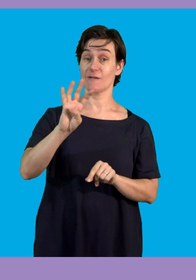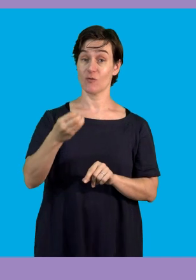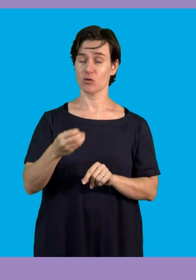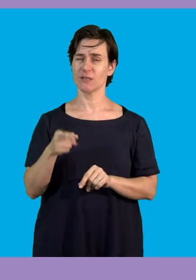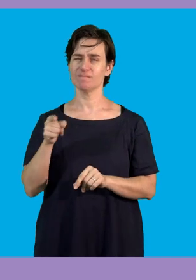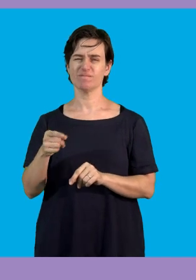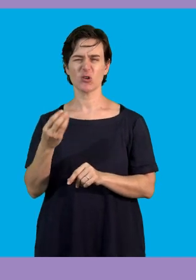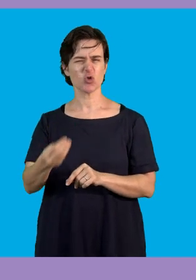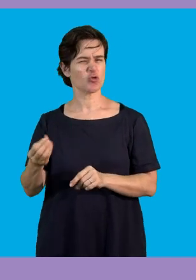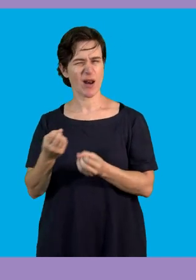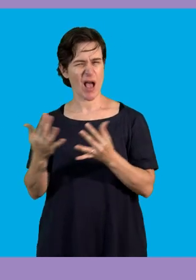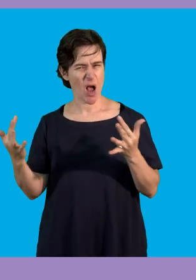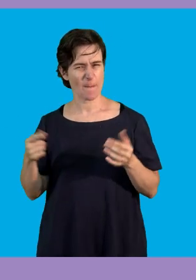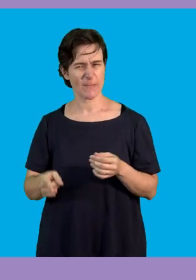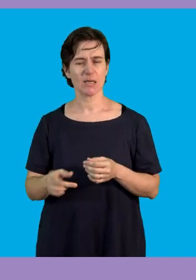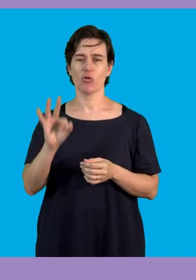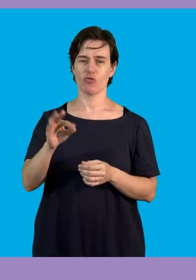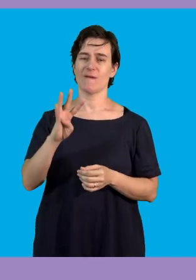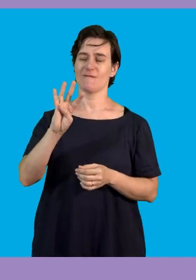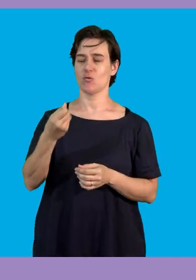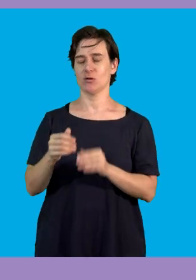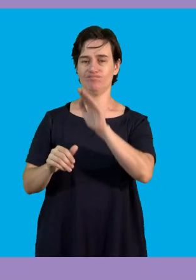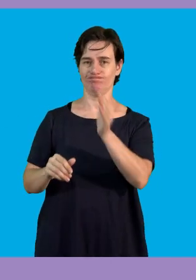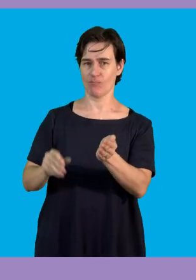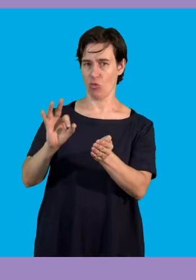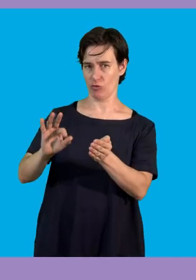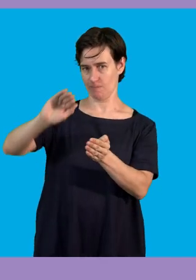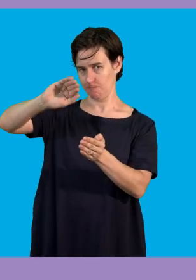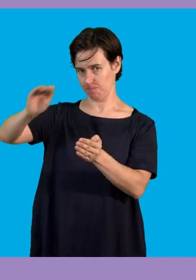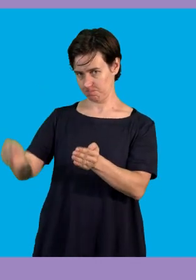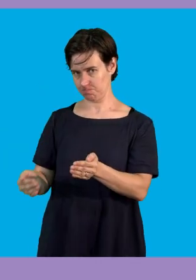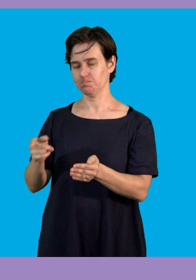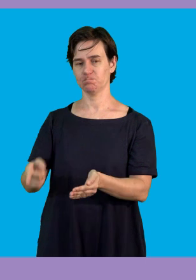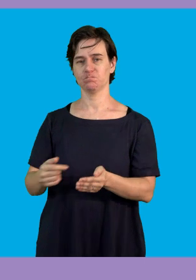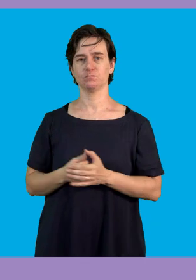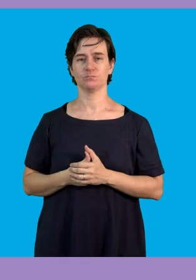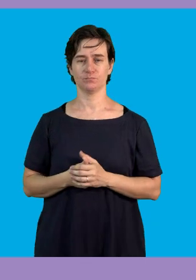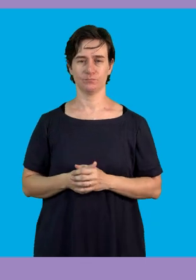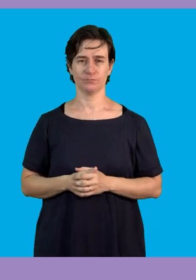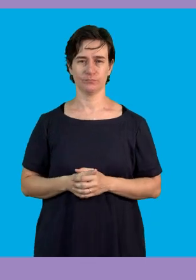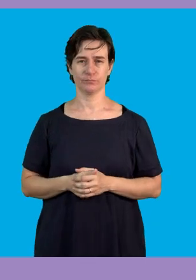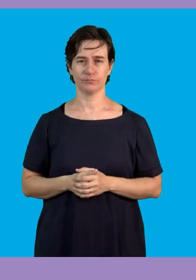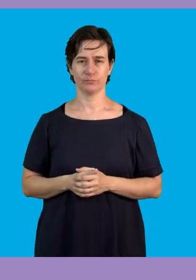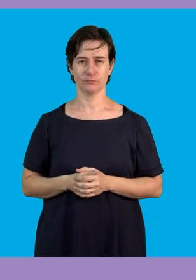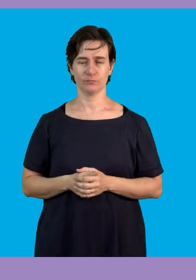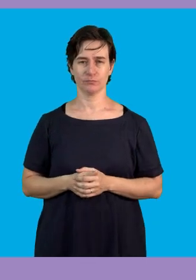and 40 is for children, so it would be 40. D is for children, so it would be